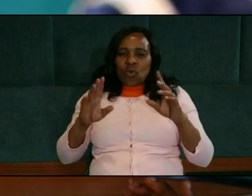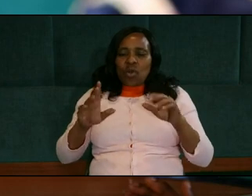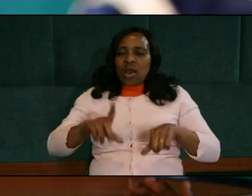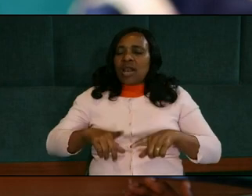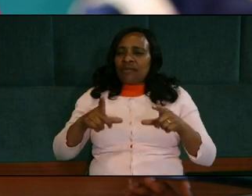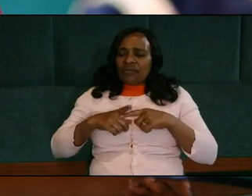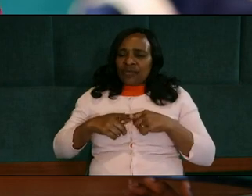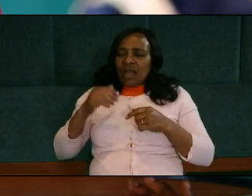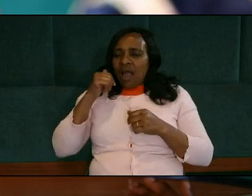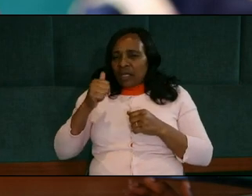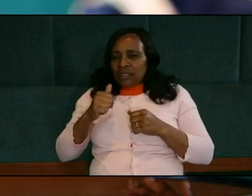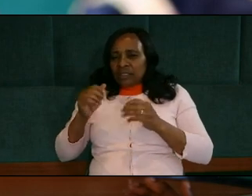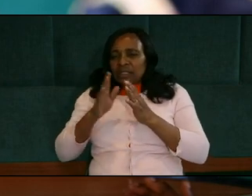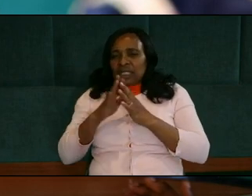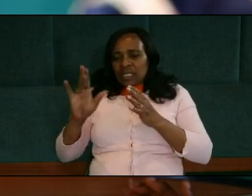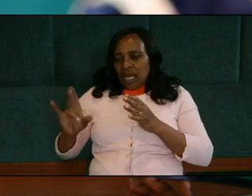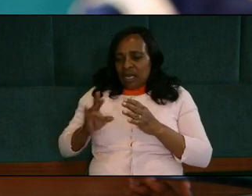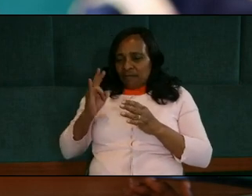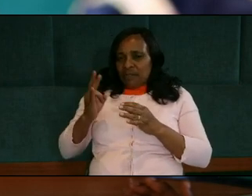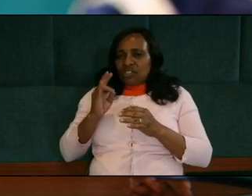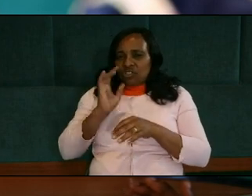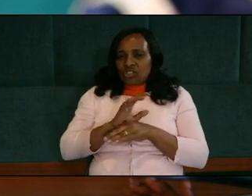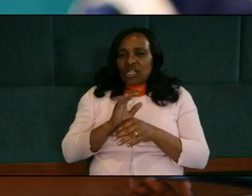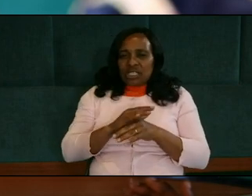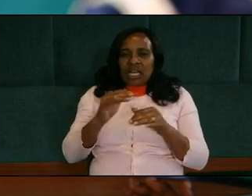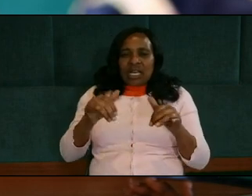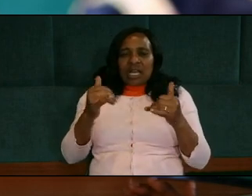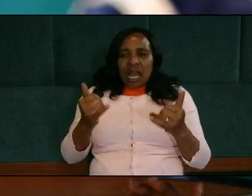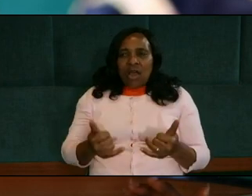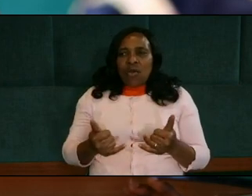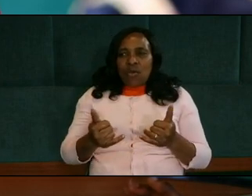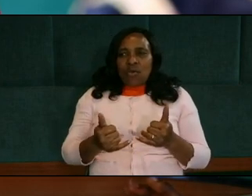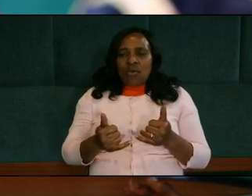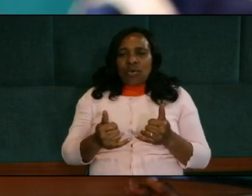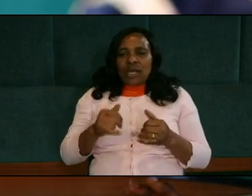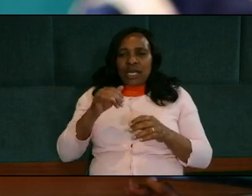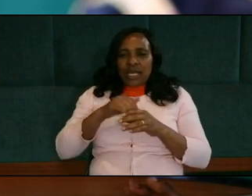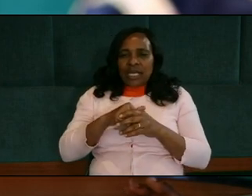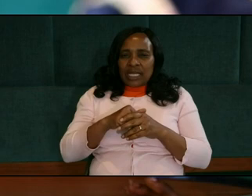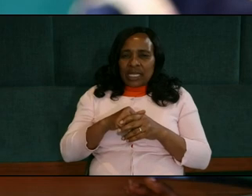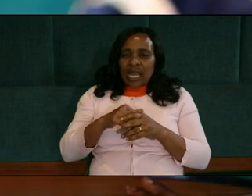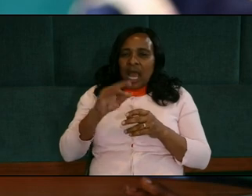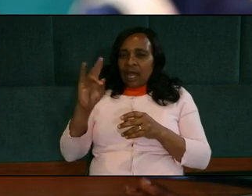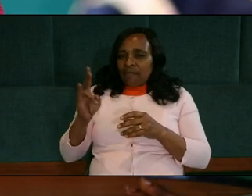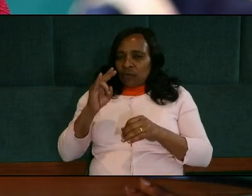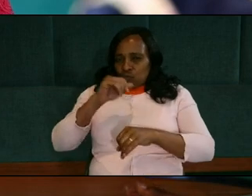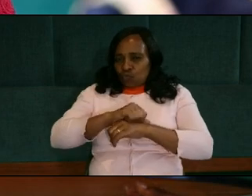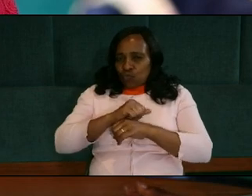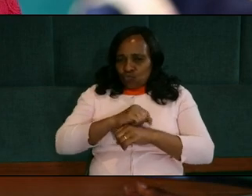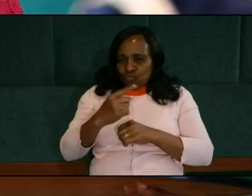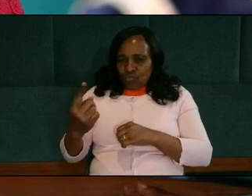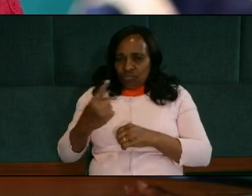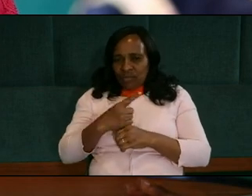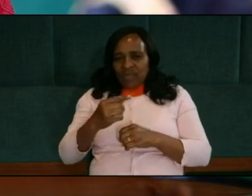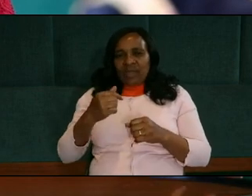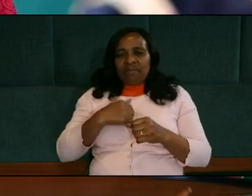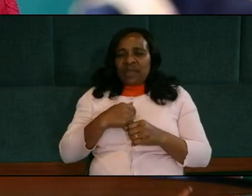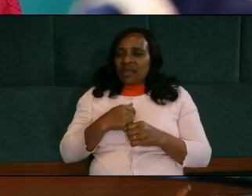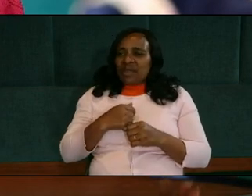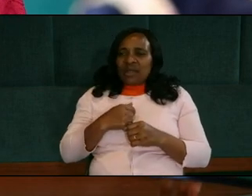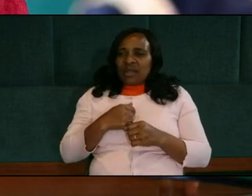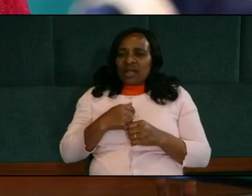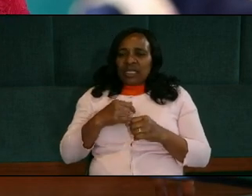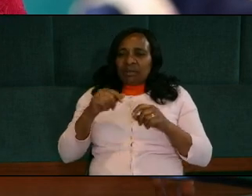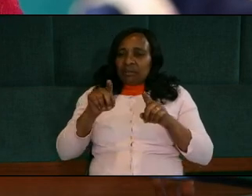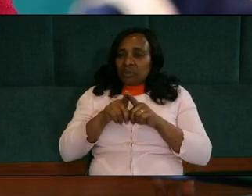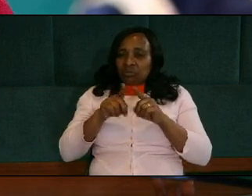to the Adventist church and now studies at an Adventist school. "I am no longer afraid," she